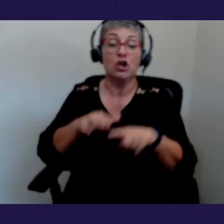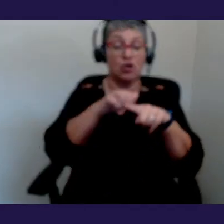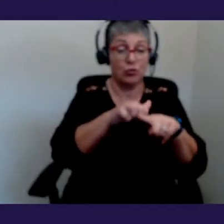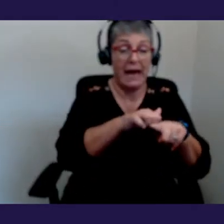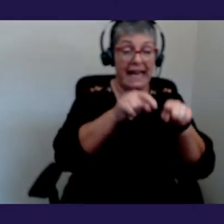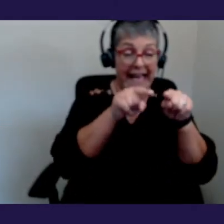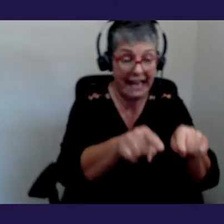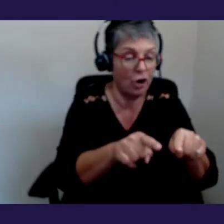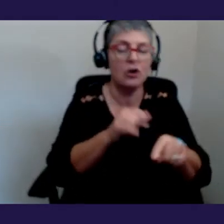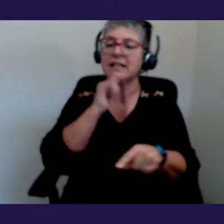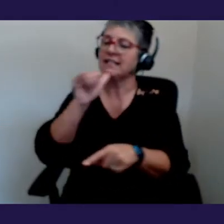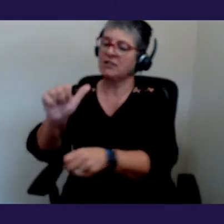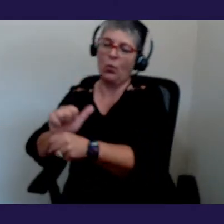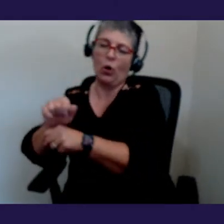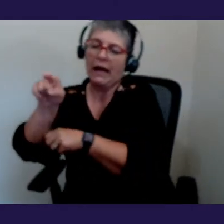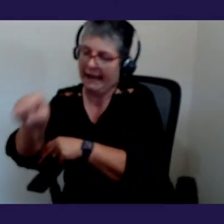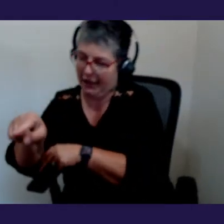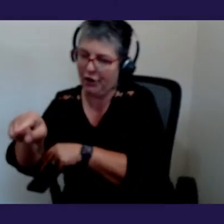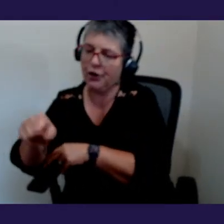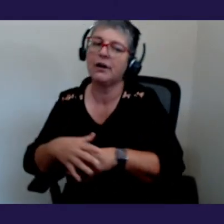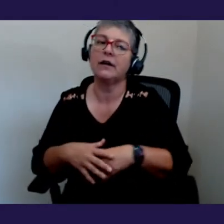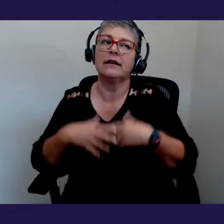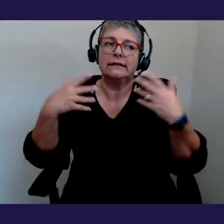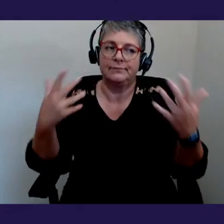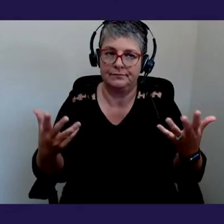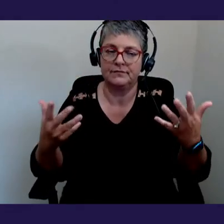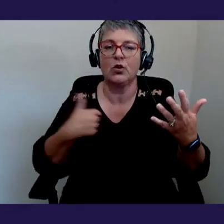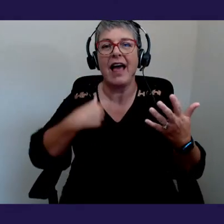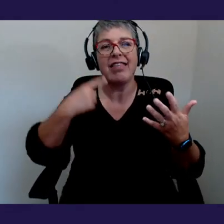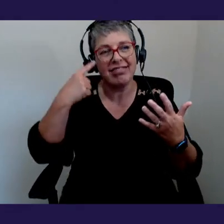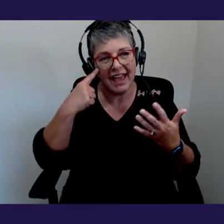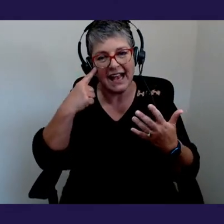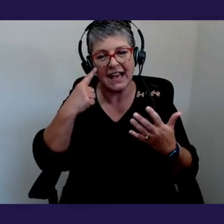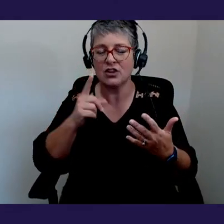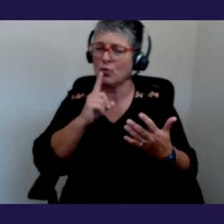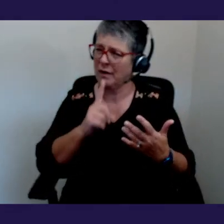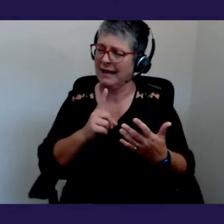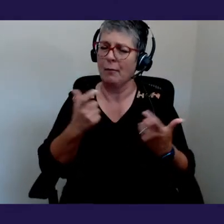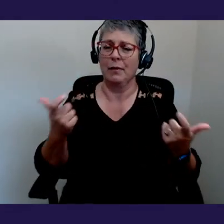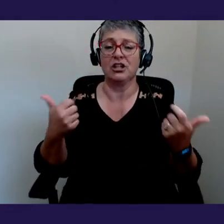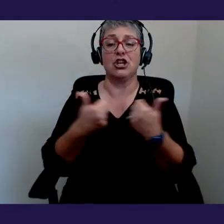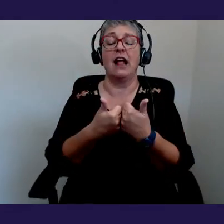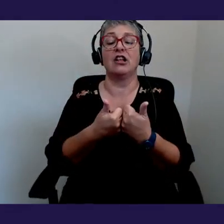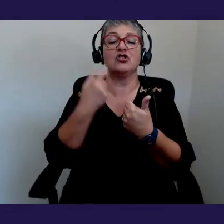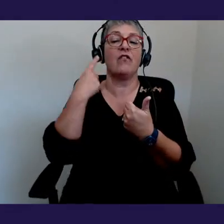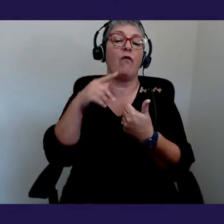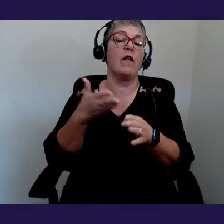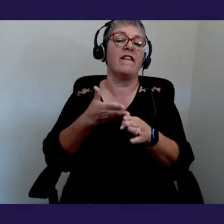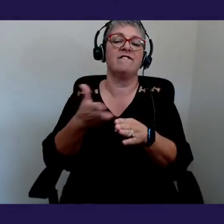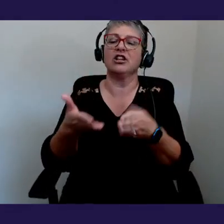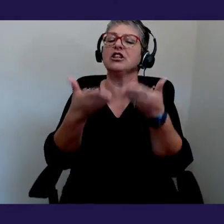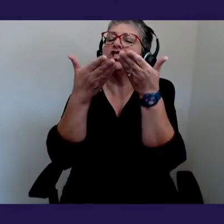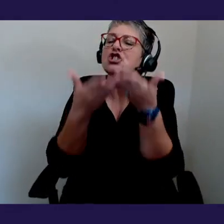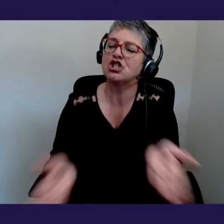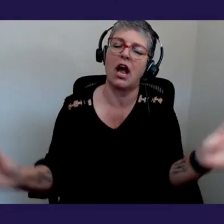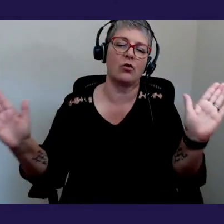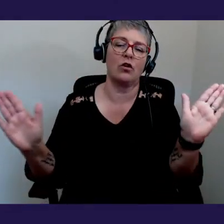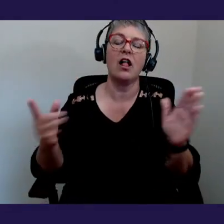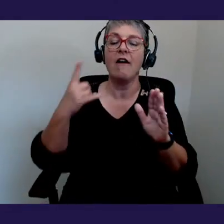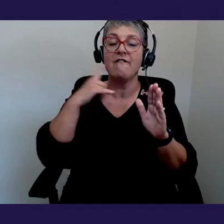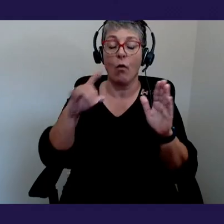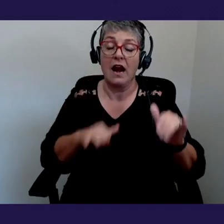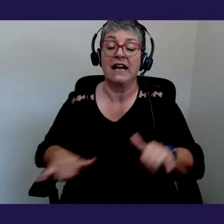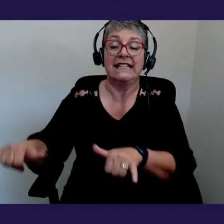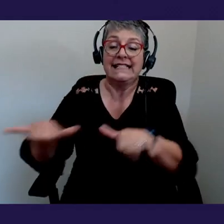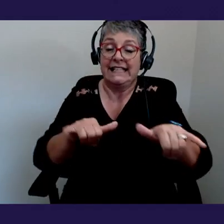cetera, that they have doesn't necessarily fit somewhere else. So I think that there is just a challenge for the field in consistency of training, in consistency